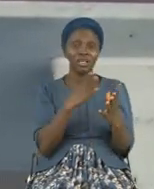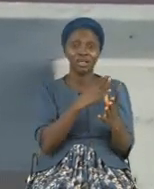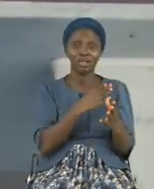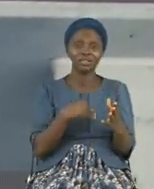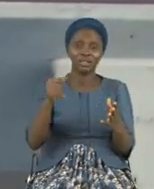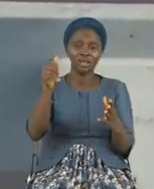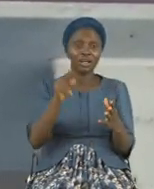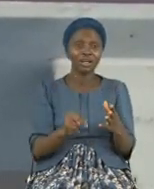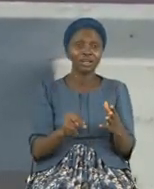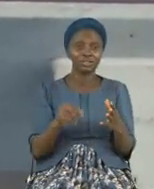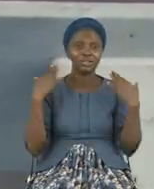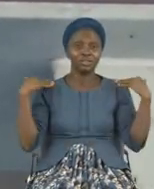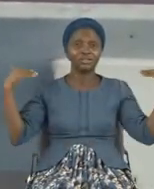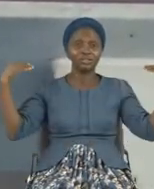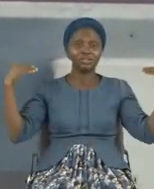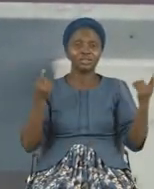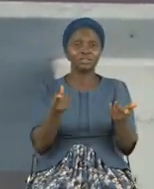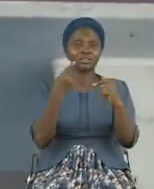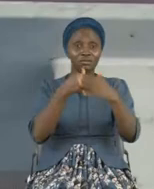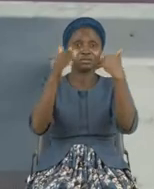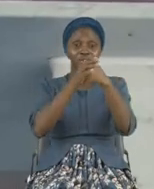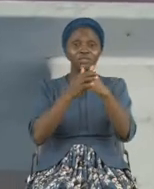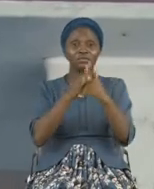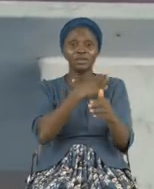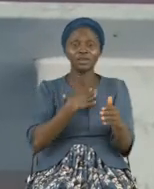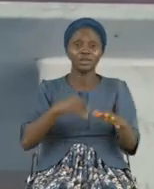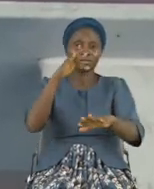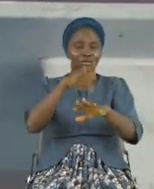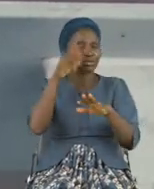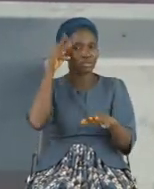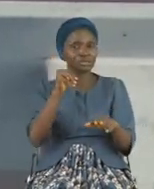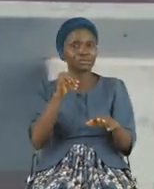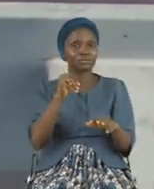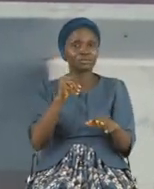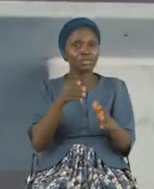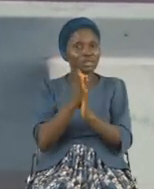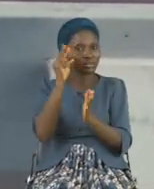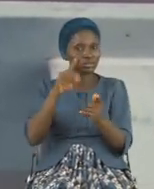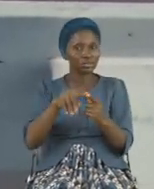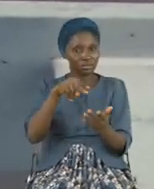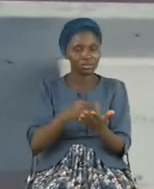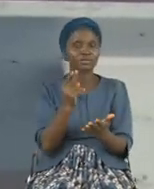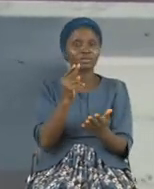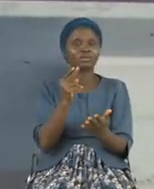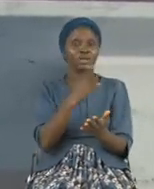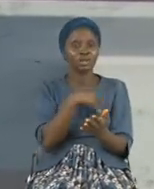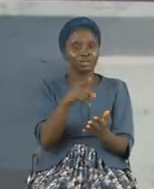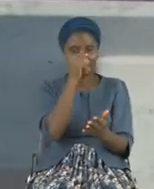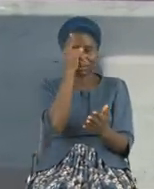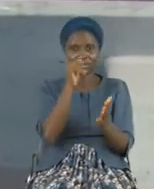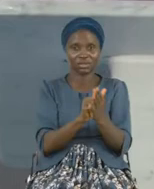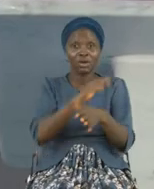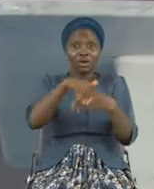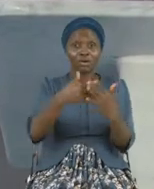heaven and slapped him and tapped him, get up. And you understand, all the soldiers that